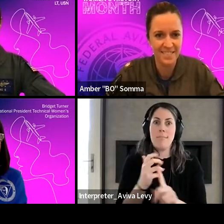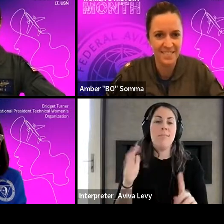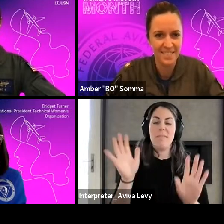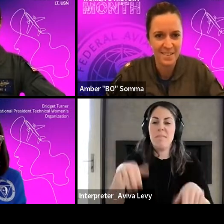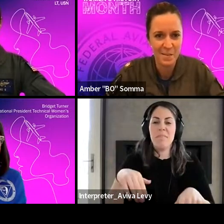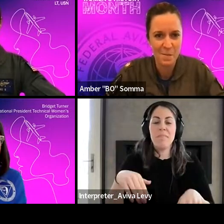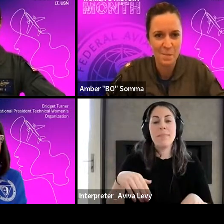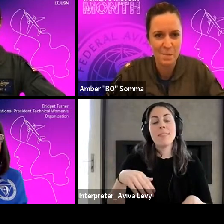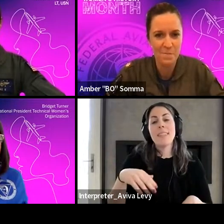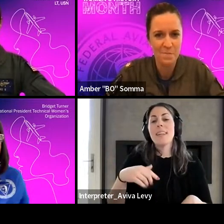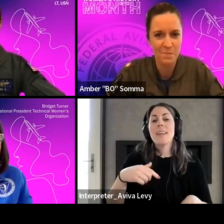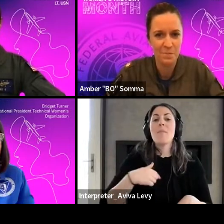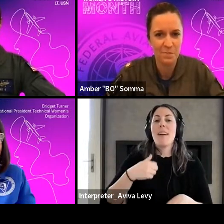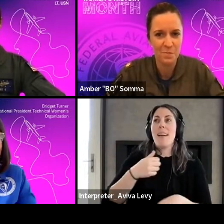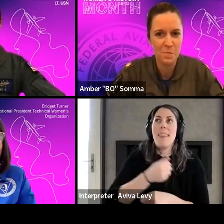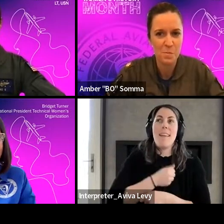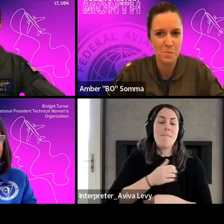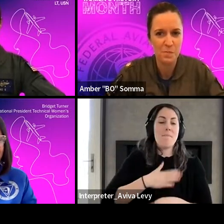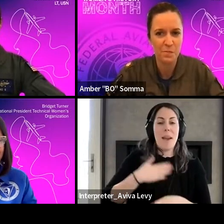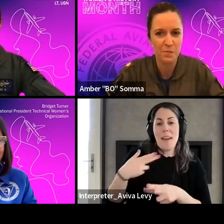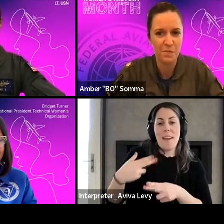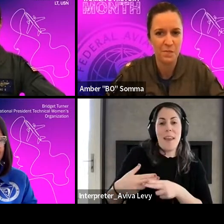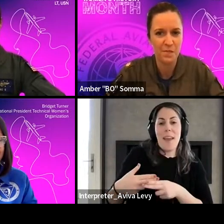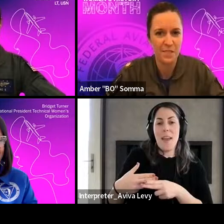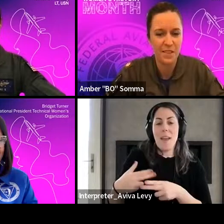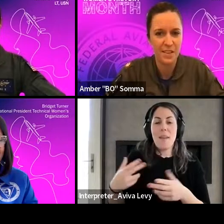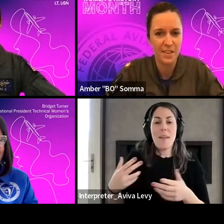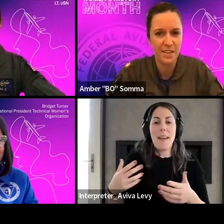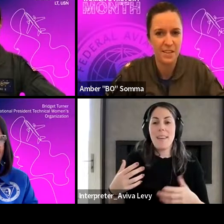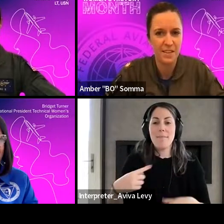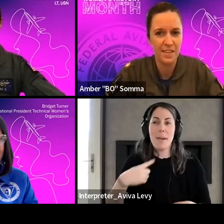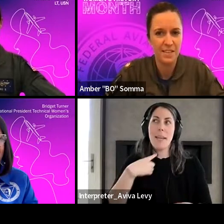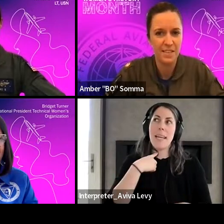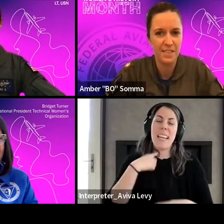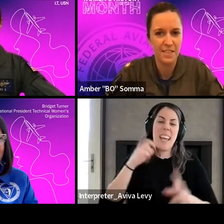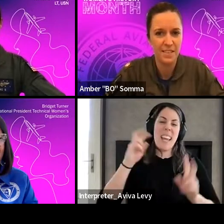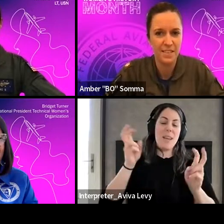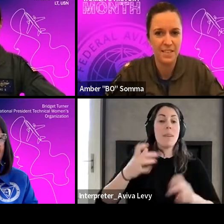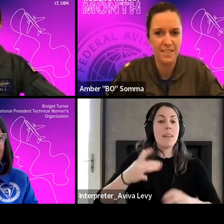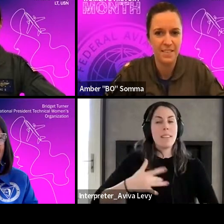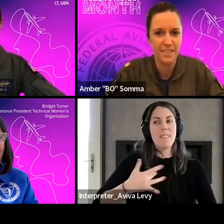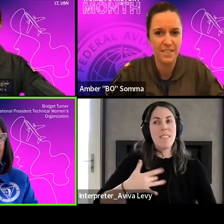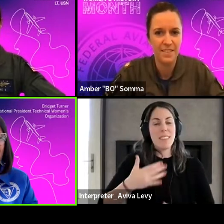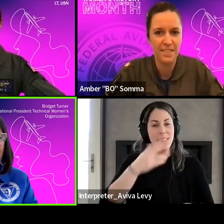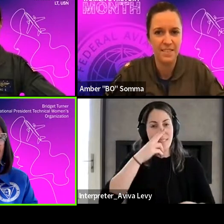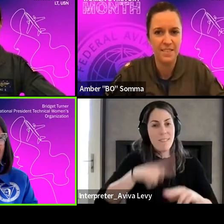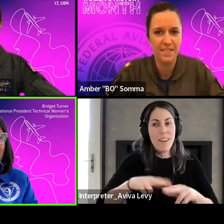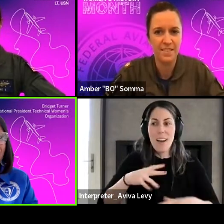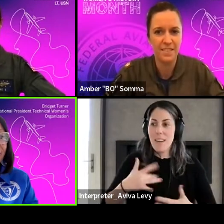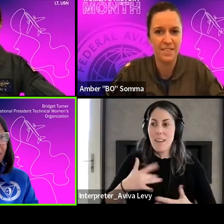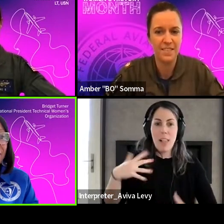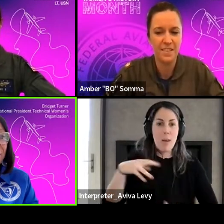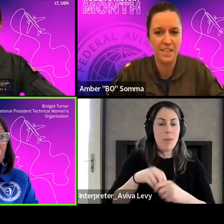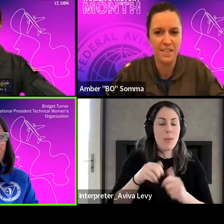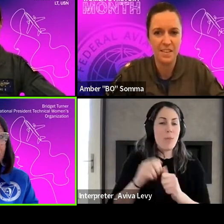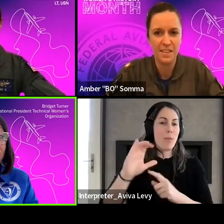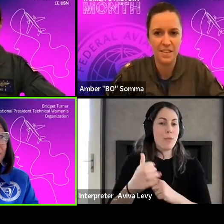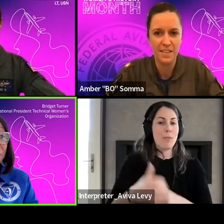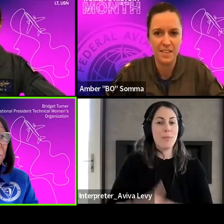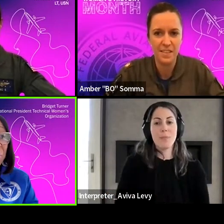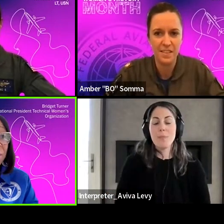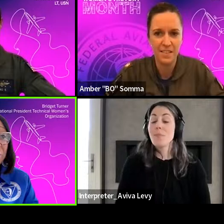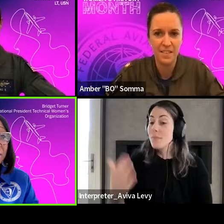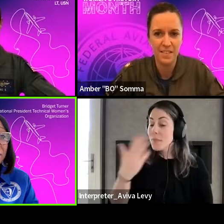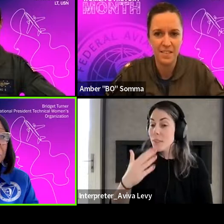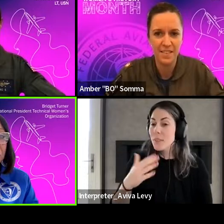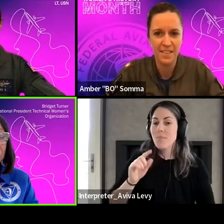but I love it. And it's super fun to have one. It makes you feel really part of the culture. Thank you. And I would like to ask